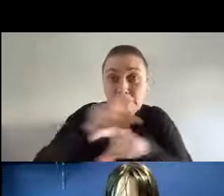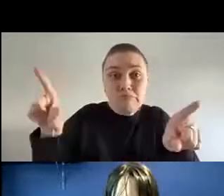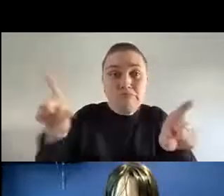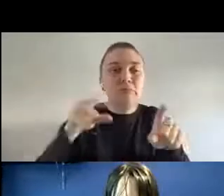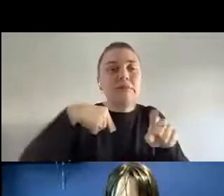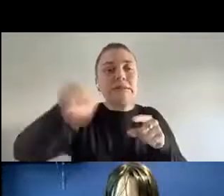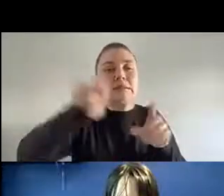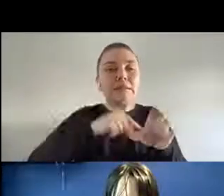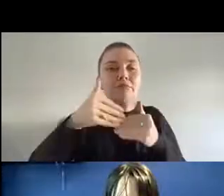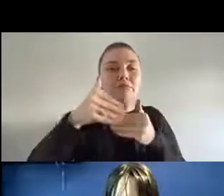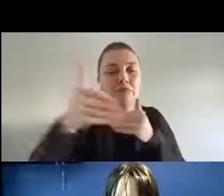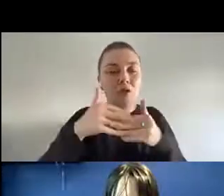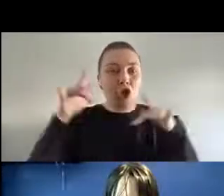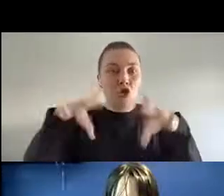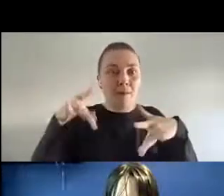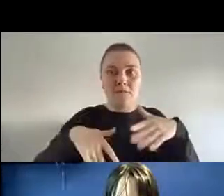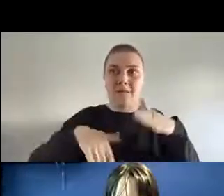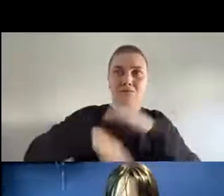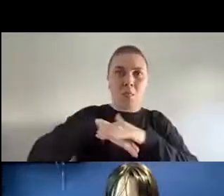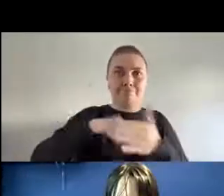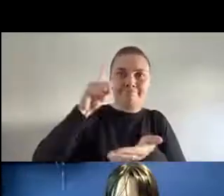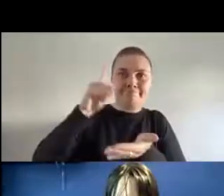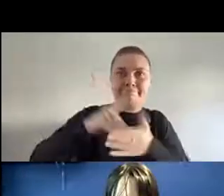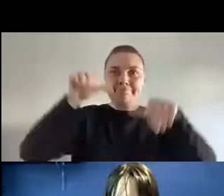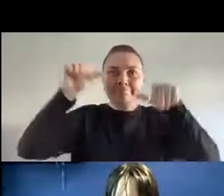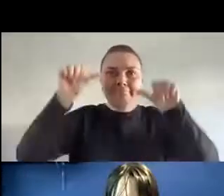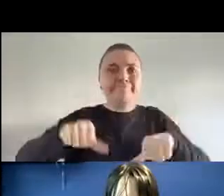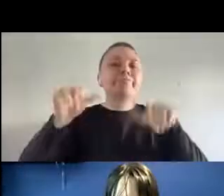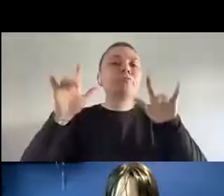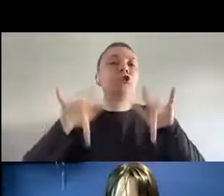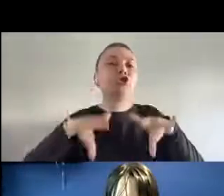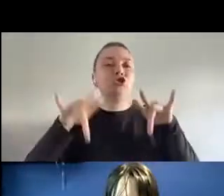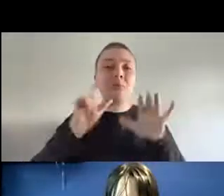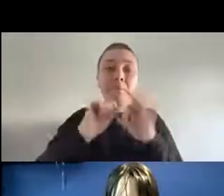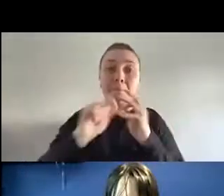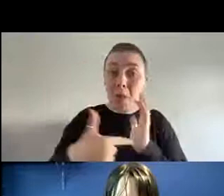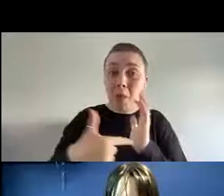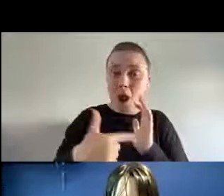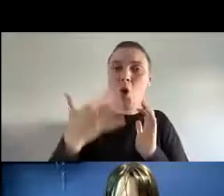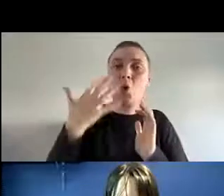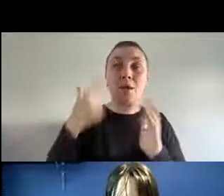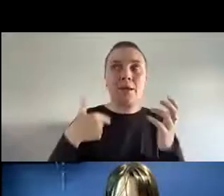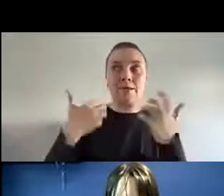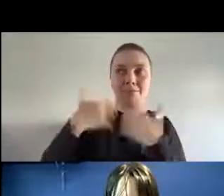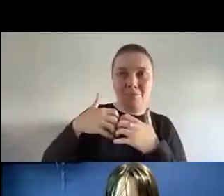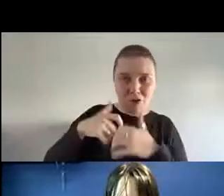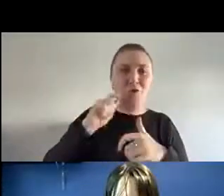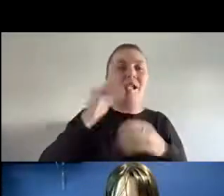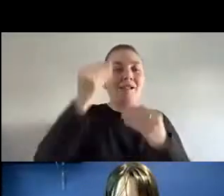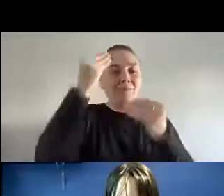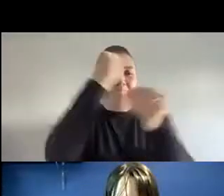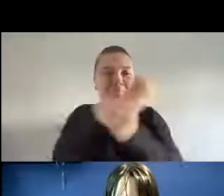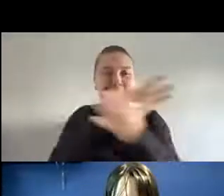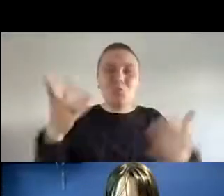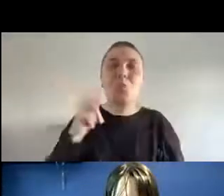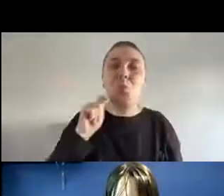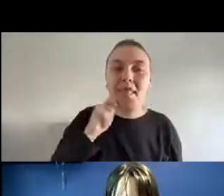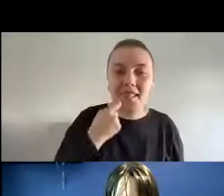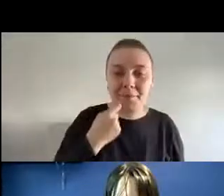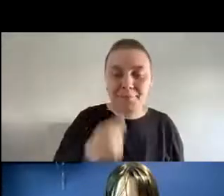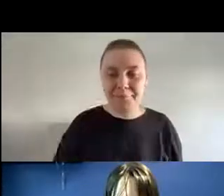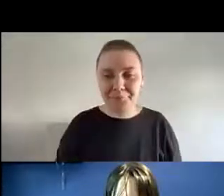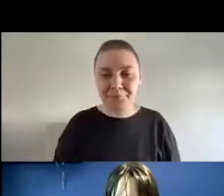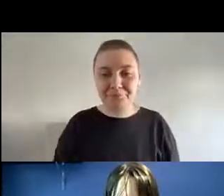specific launch date at the moment, but we will be, once we work that out, we'll be keeping everyone informed. And